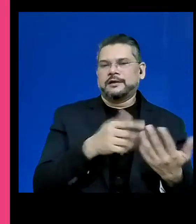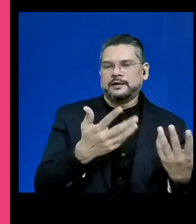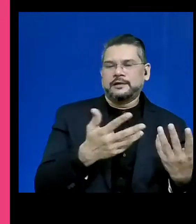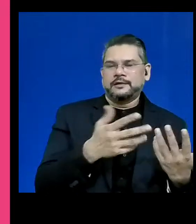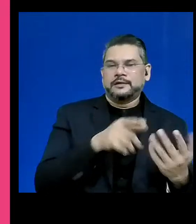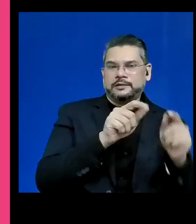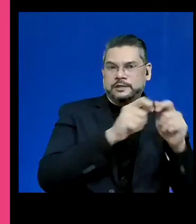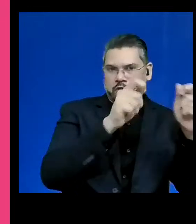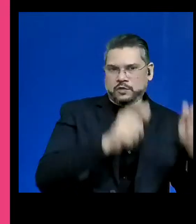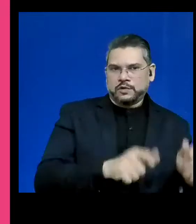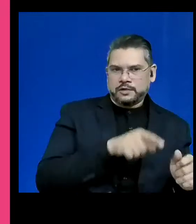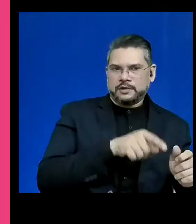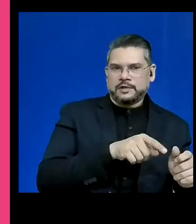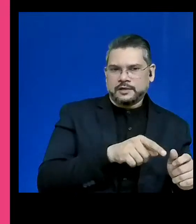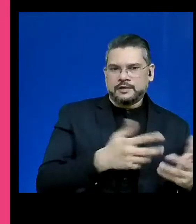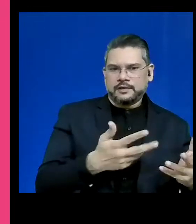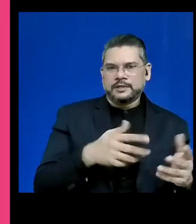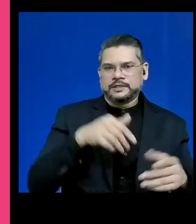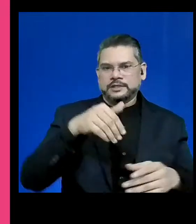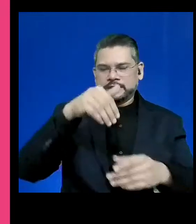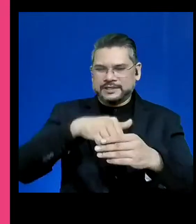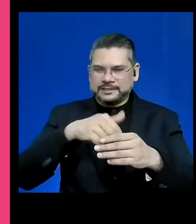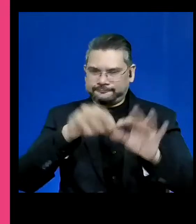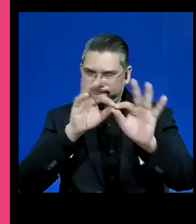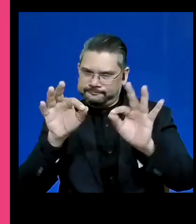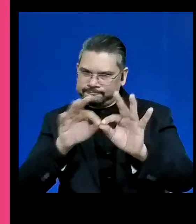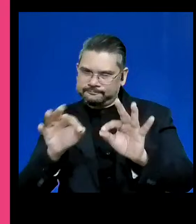document, and not try to inline style your pages.